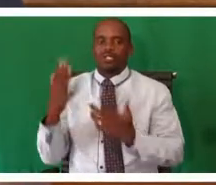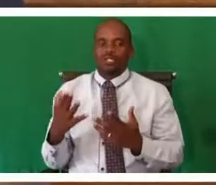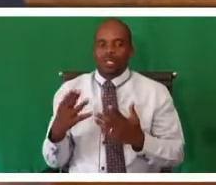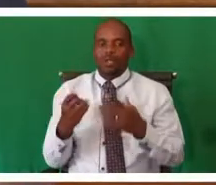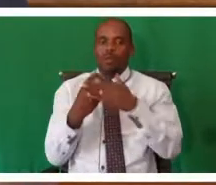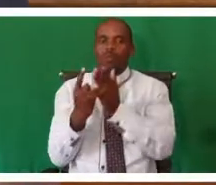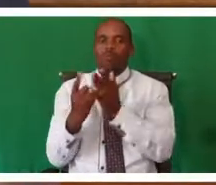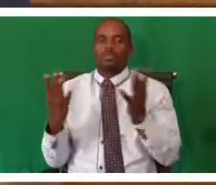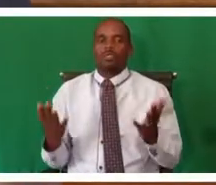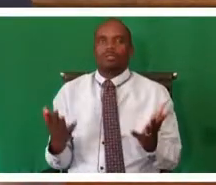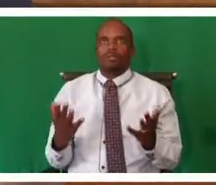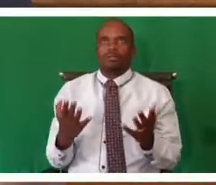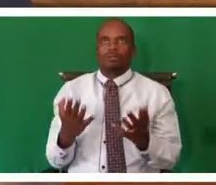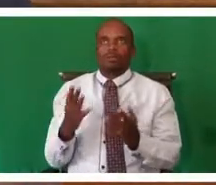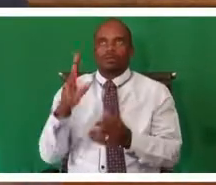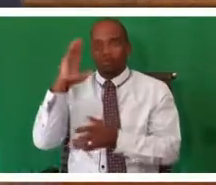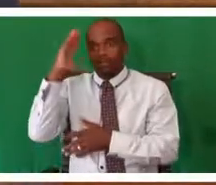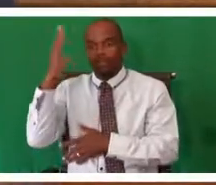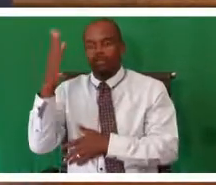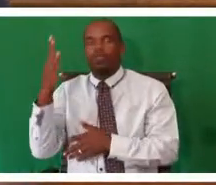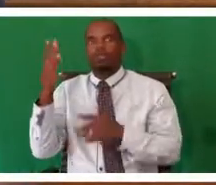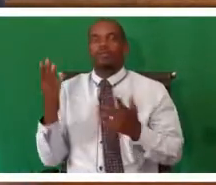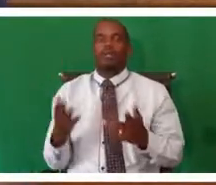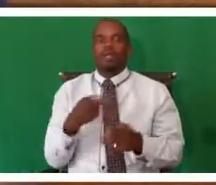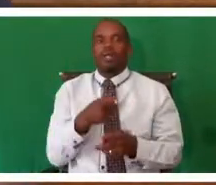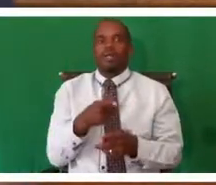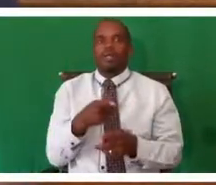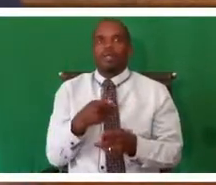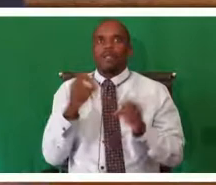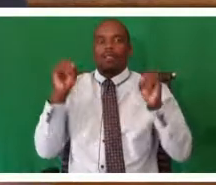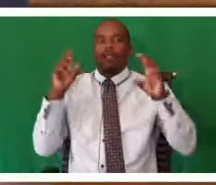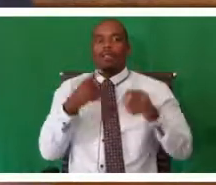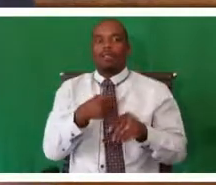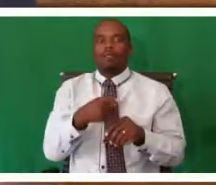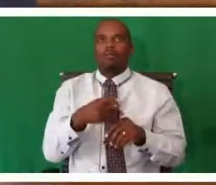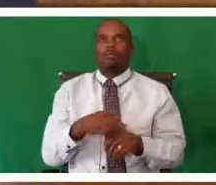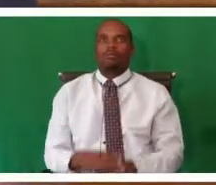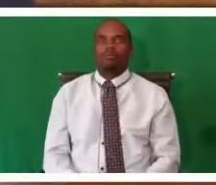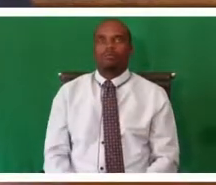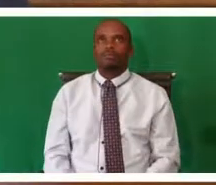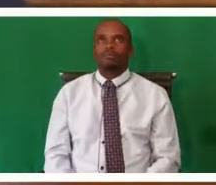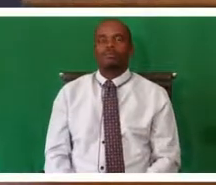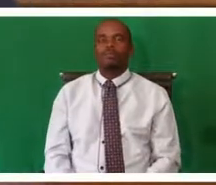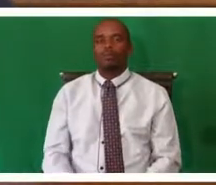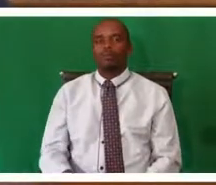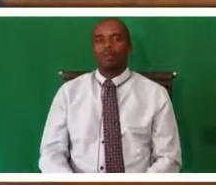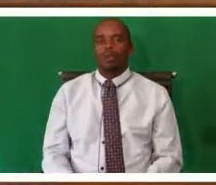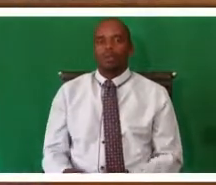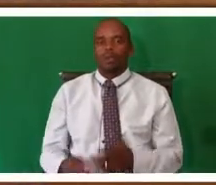unfolded in line with the COVID regulations. Speaker.